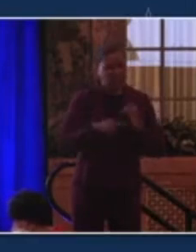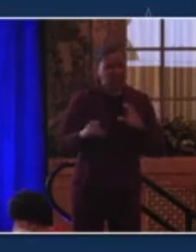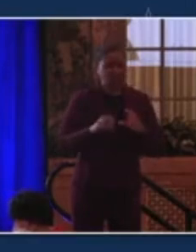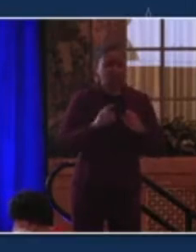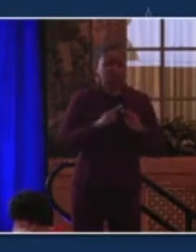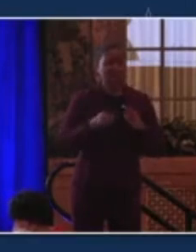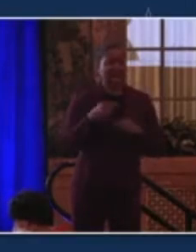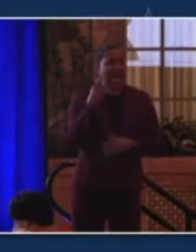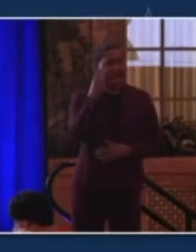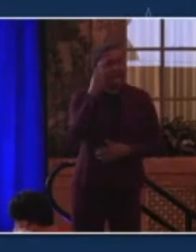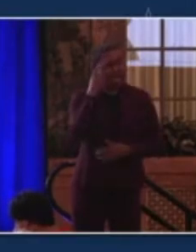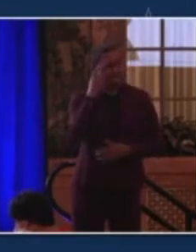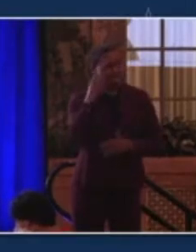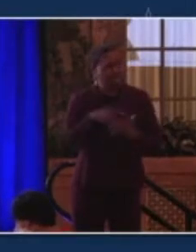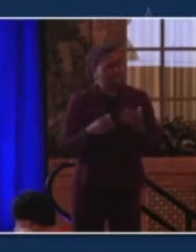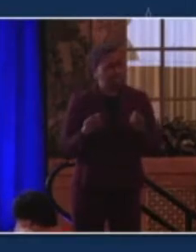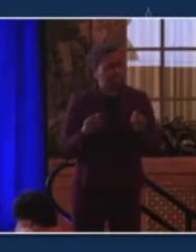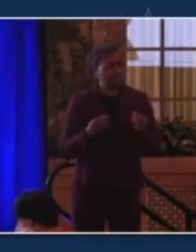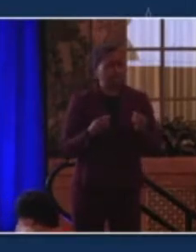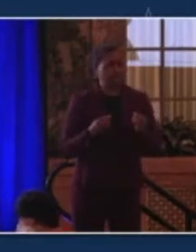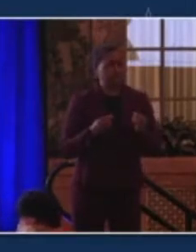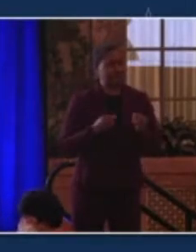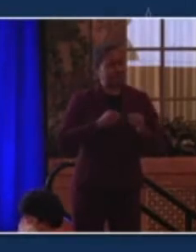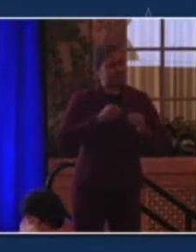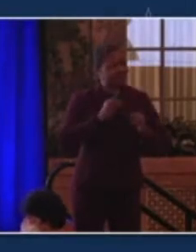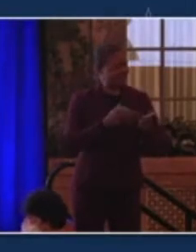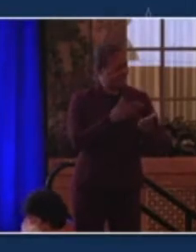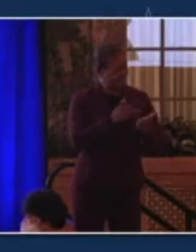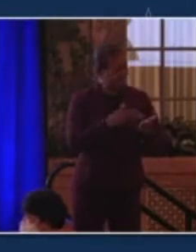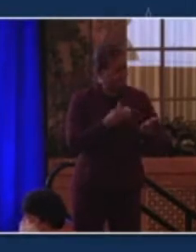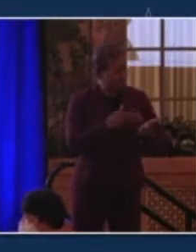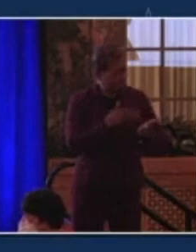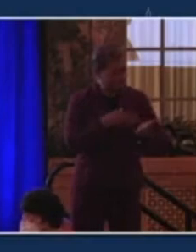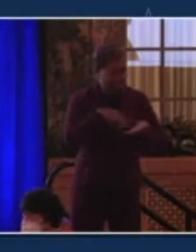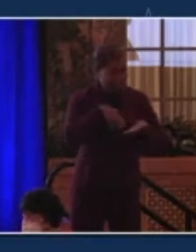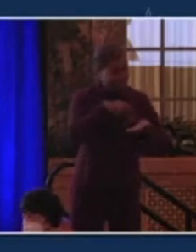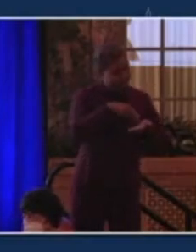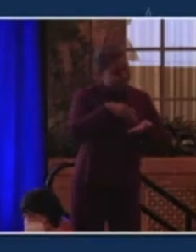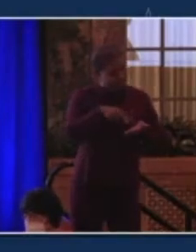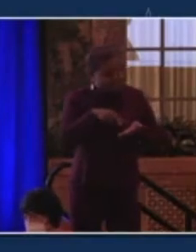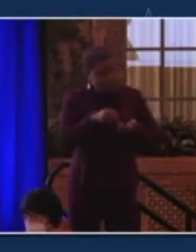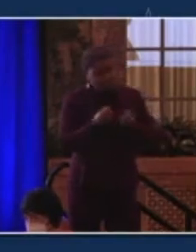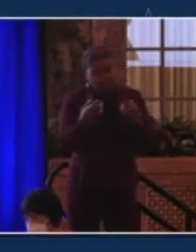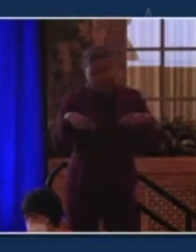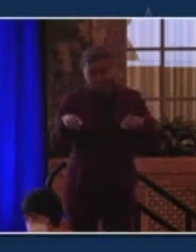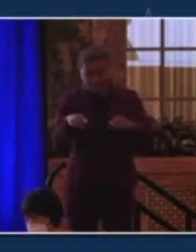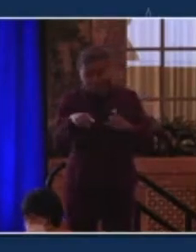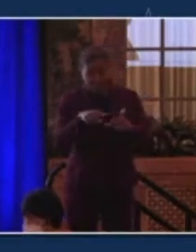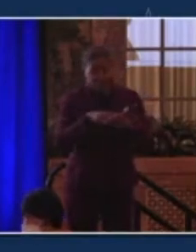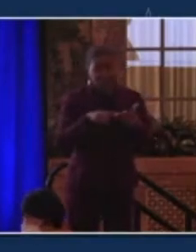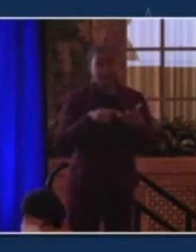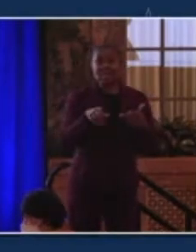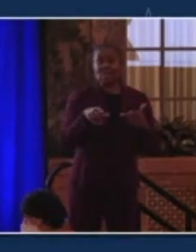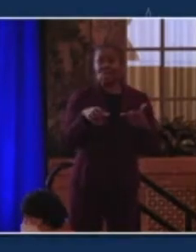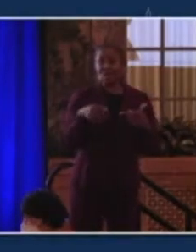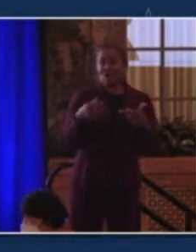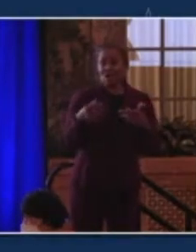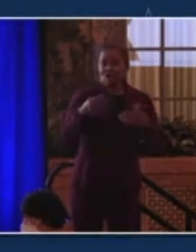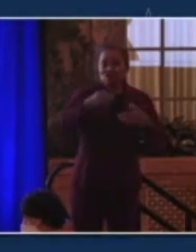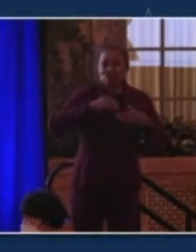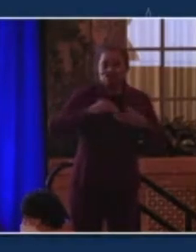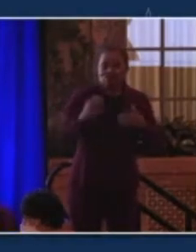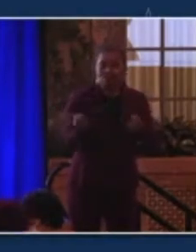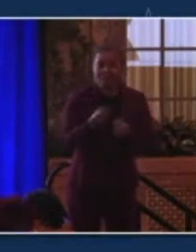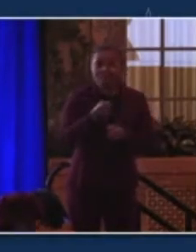but I suspect that what he would do is sing a while, he'd dance a while with many of you, he certainly would grab a handful